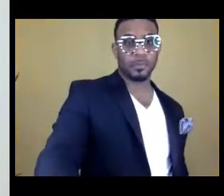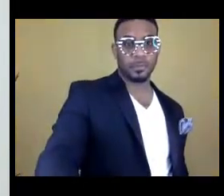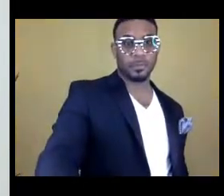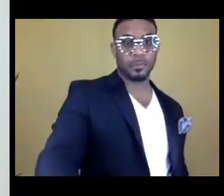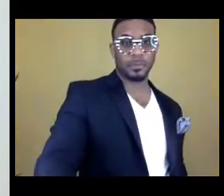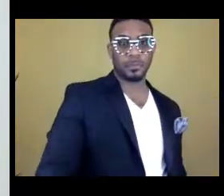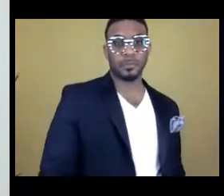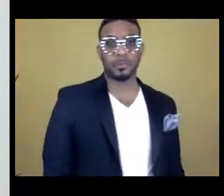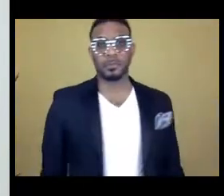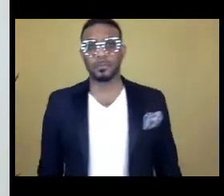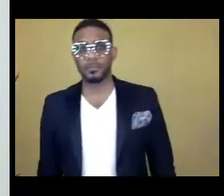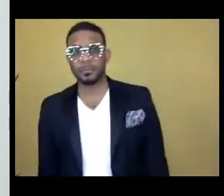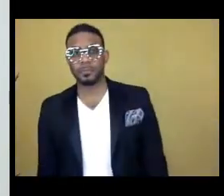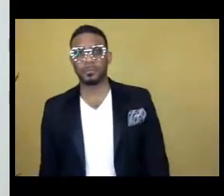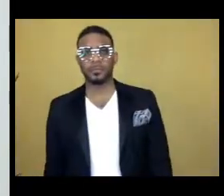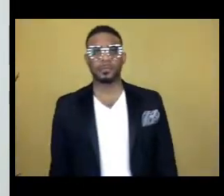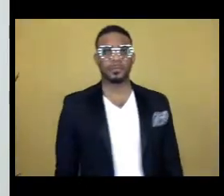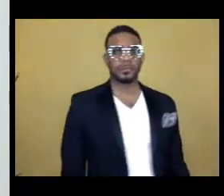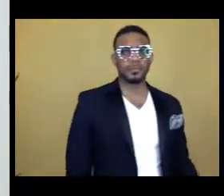Where I've